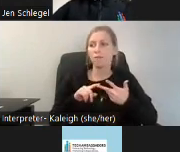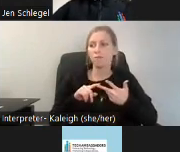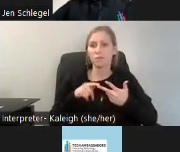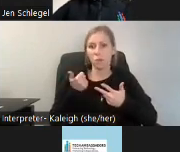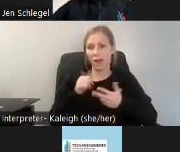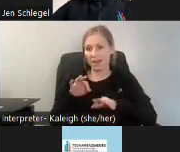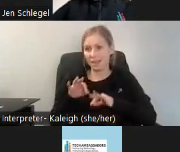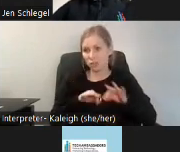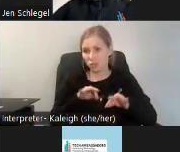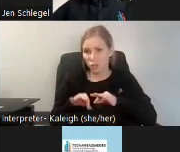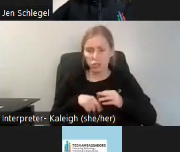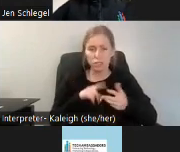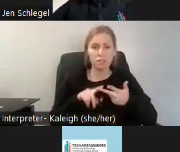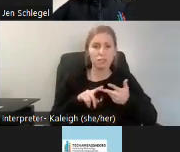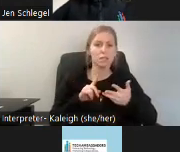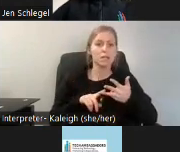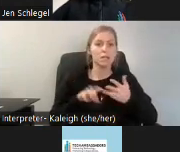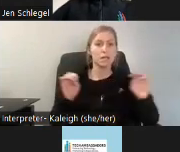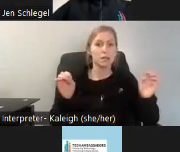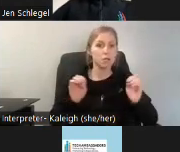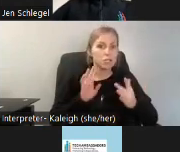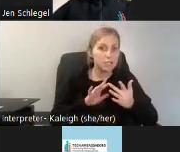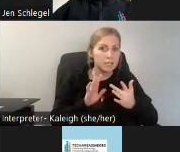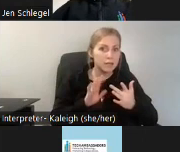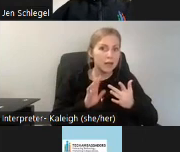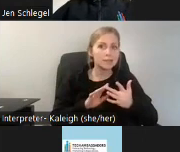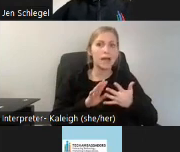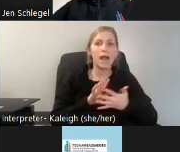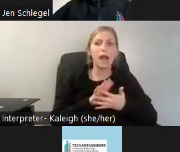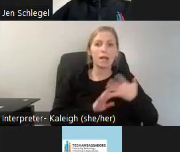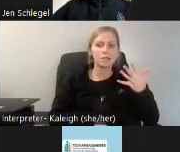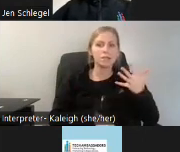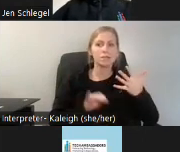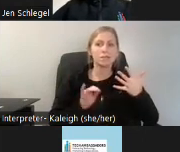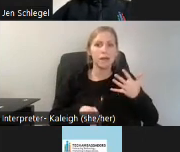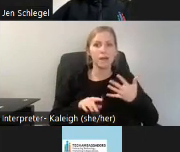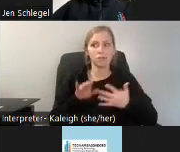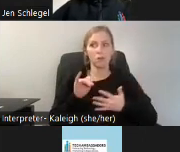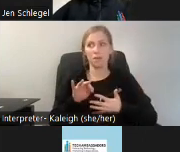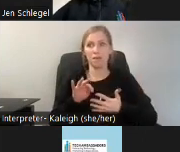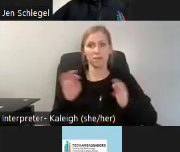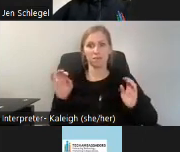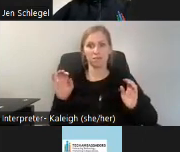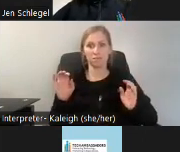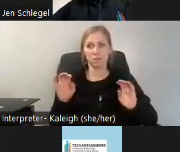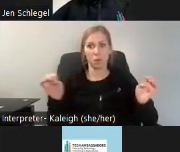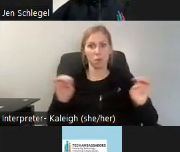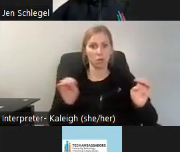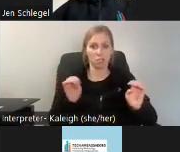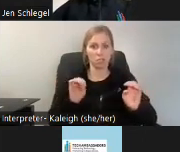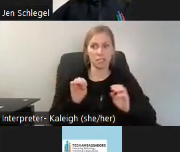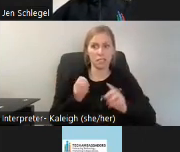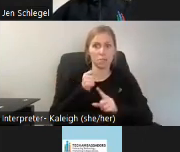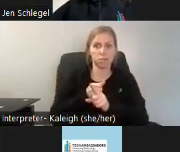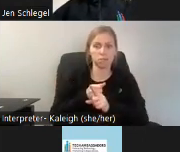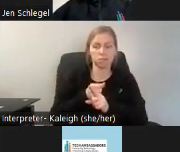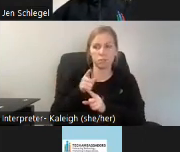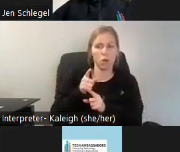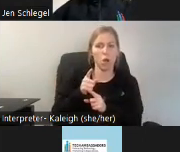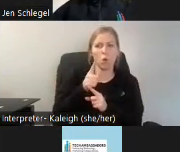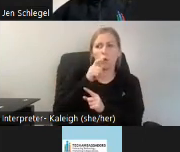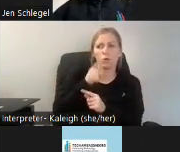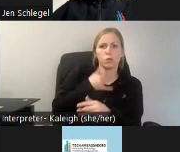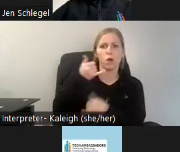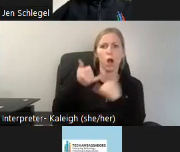any emergency contacts that you want people to be able to call if you're having a health problem. And so turning that on and putting in that